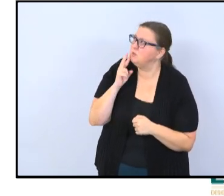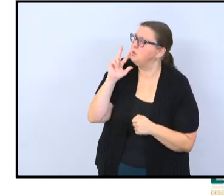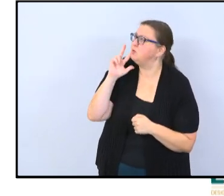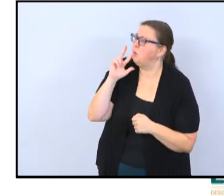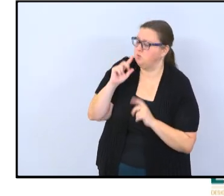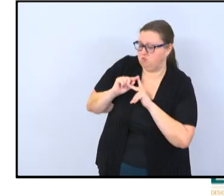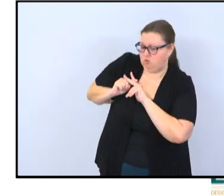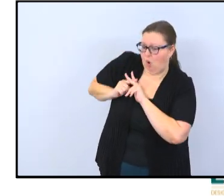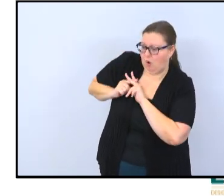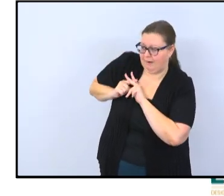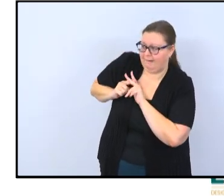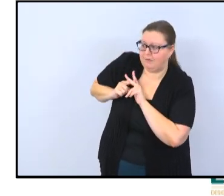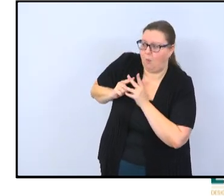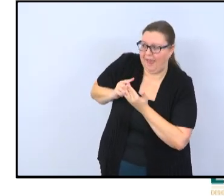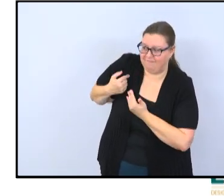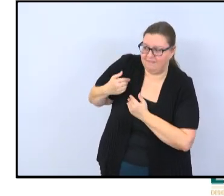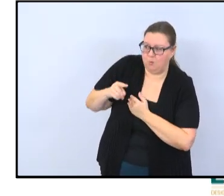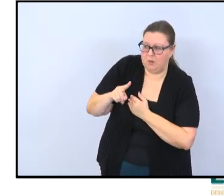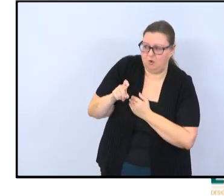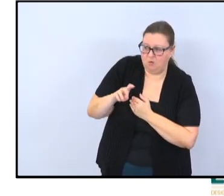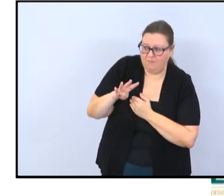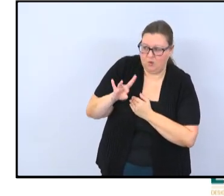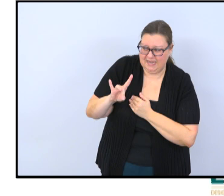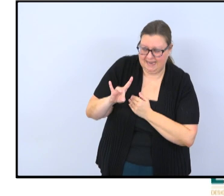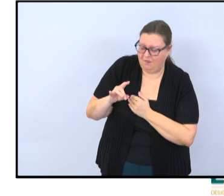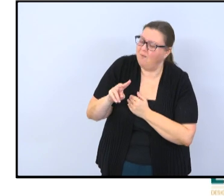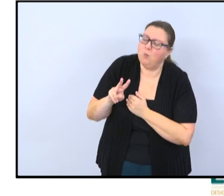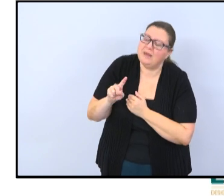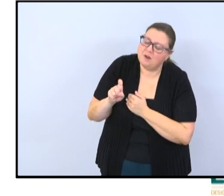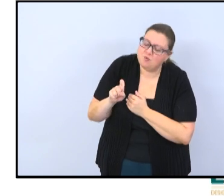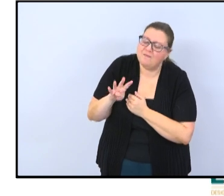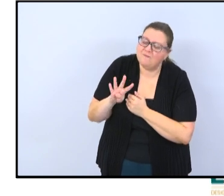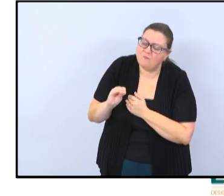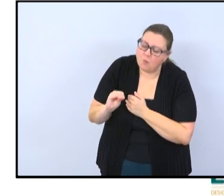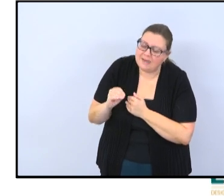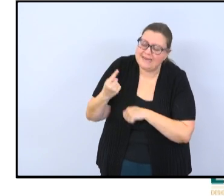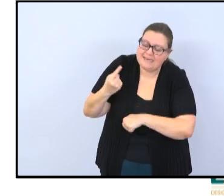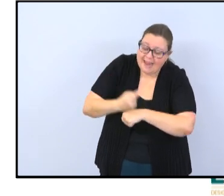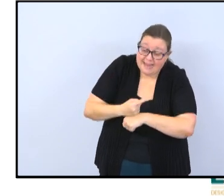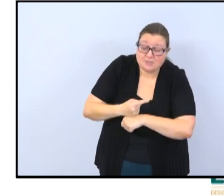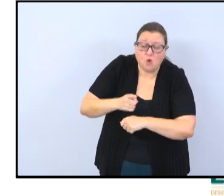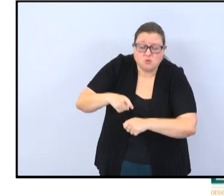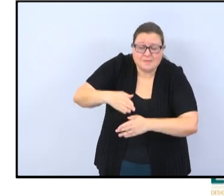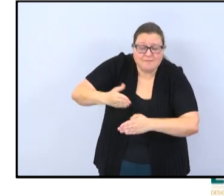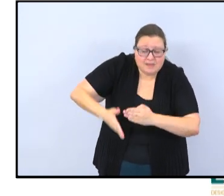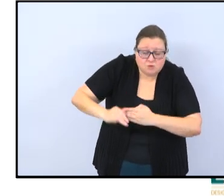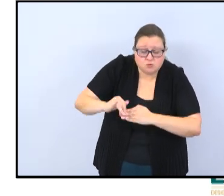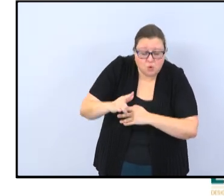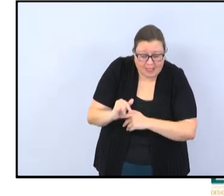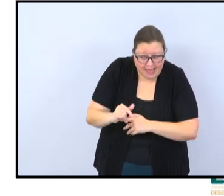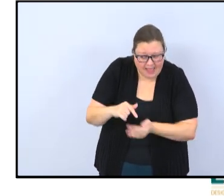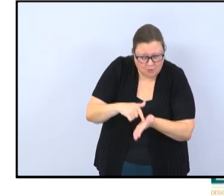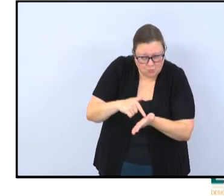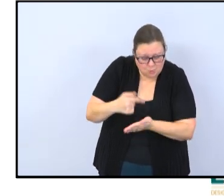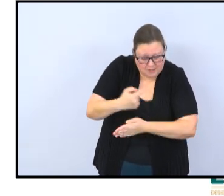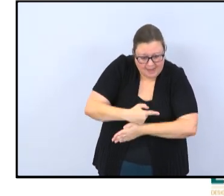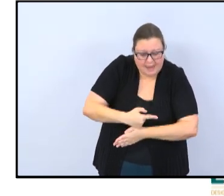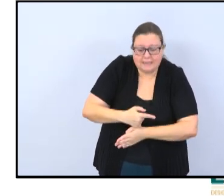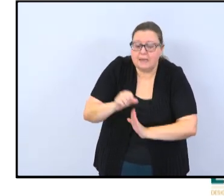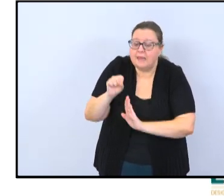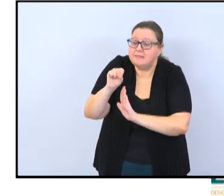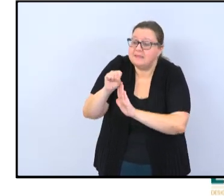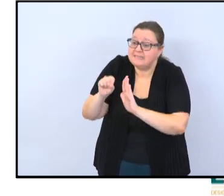ago when we got the approval. So we're looking at July, finishing the UAR and submitting it. We're giving the state